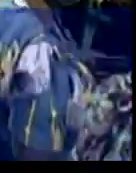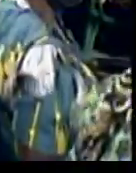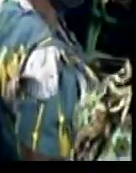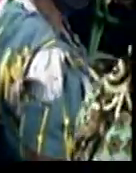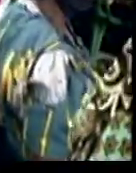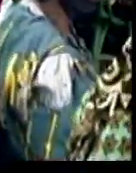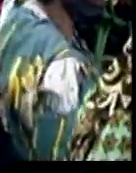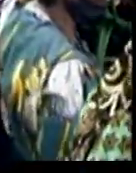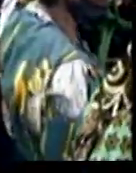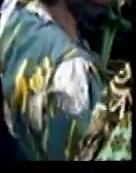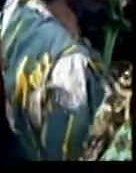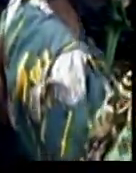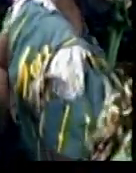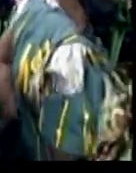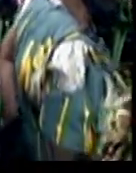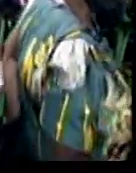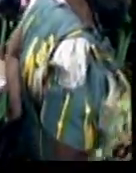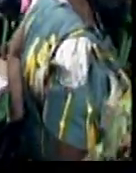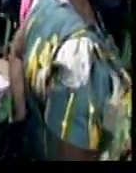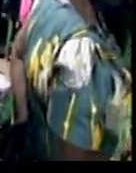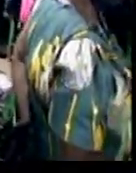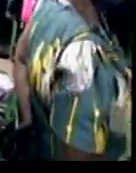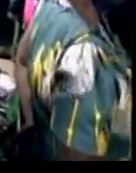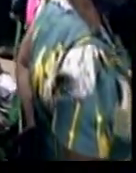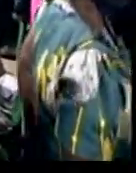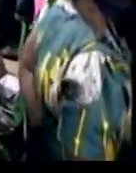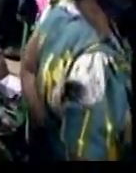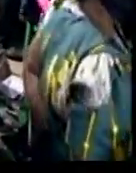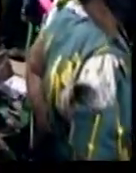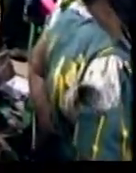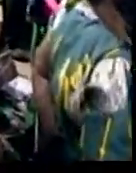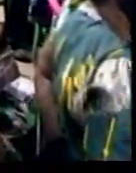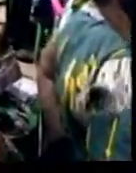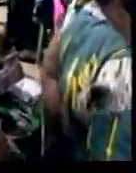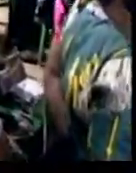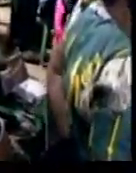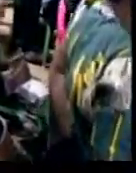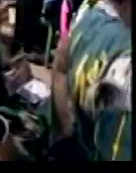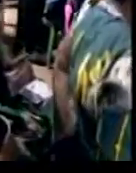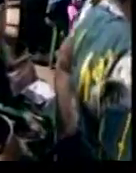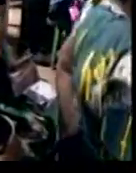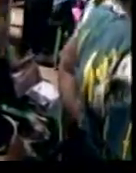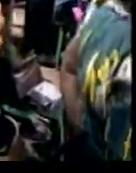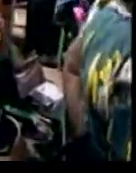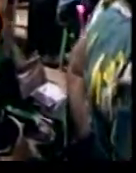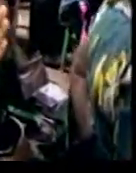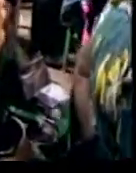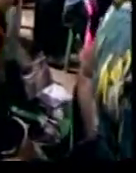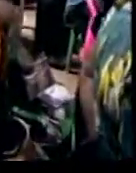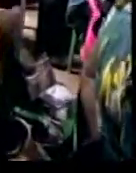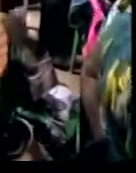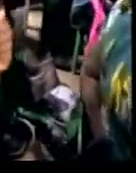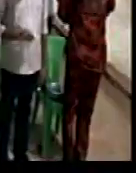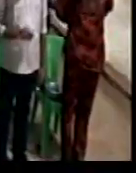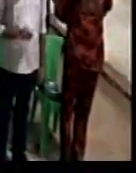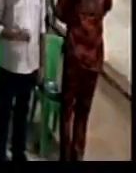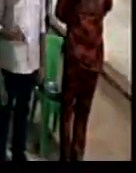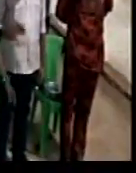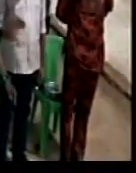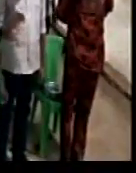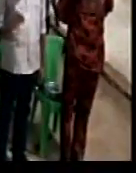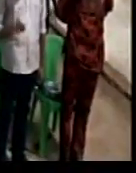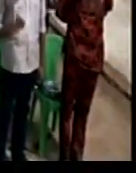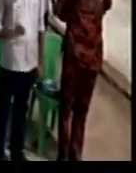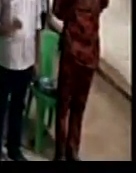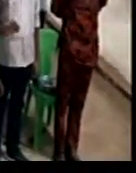will deliver me. You will change my situation. Oh, in all the locations, all the